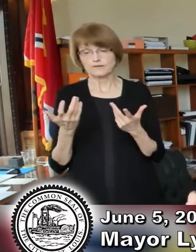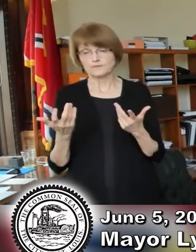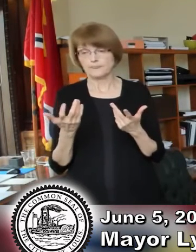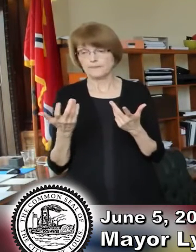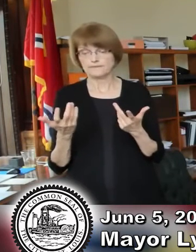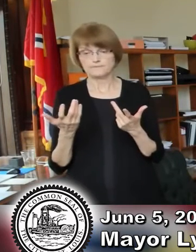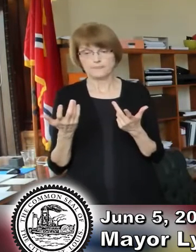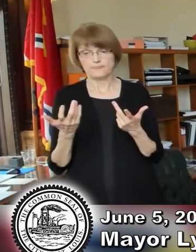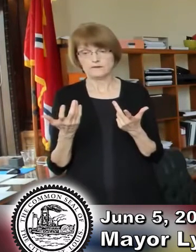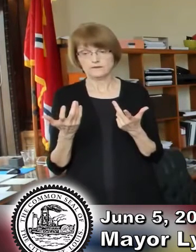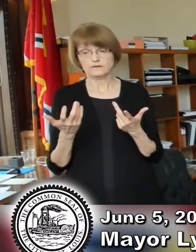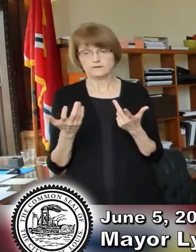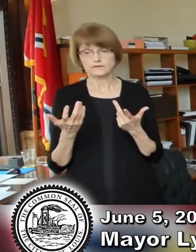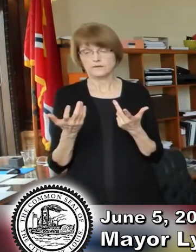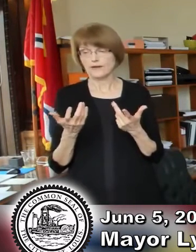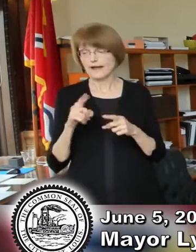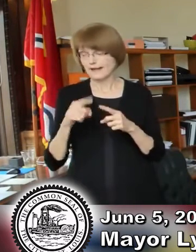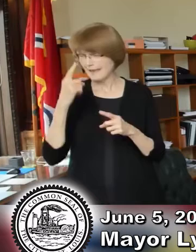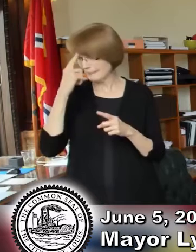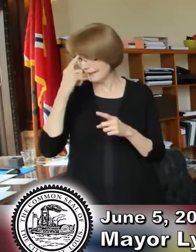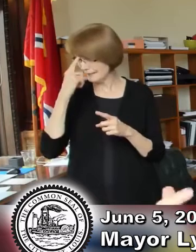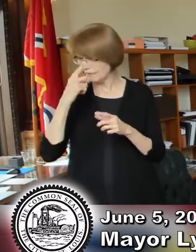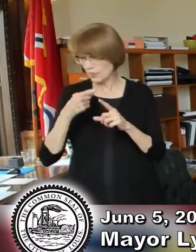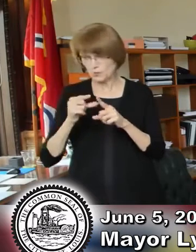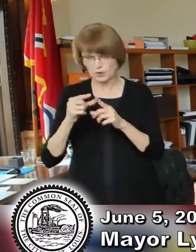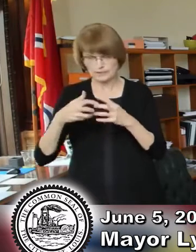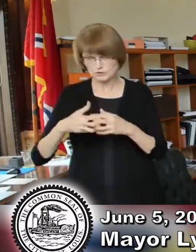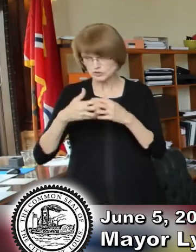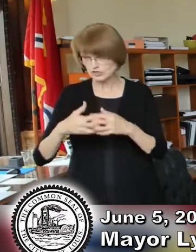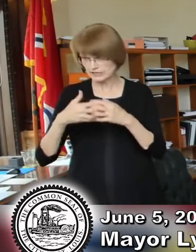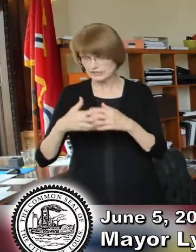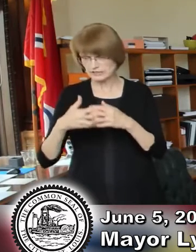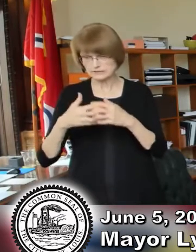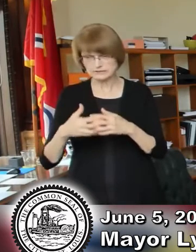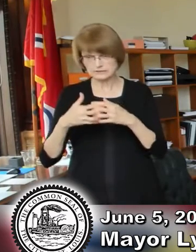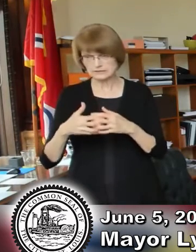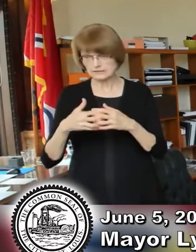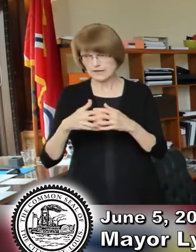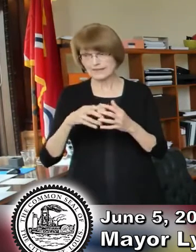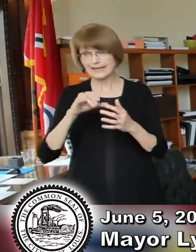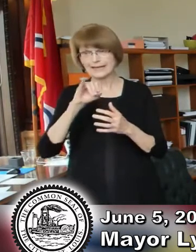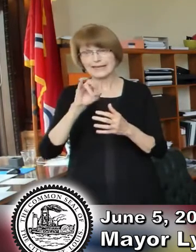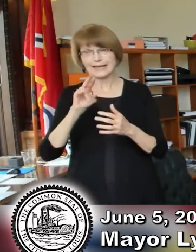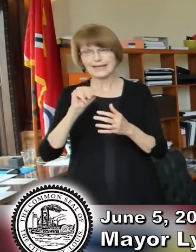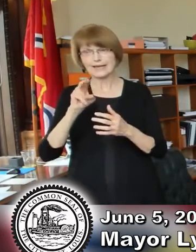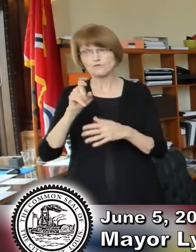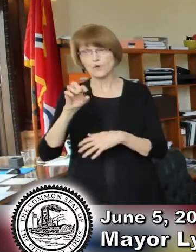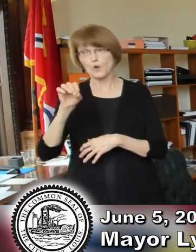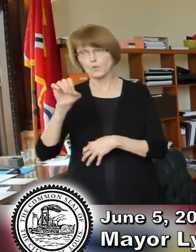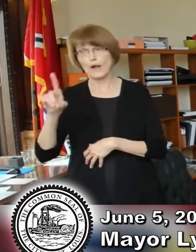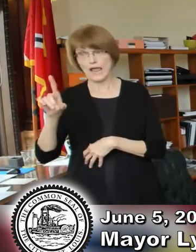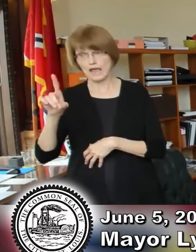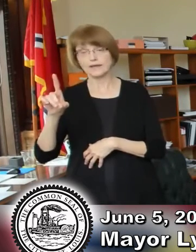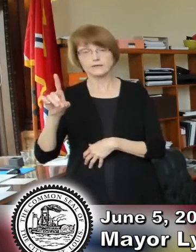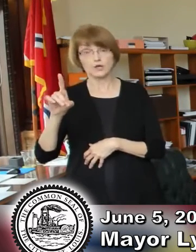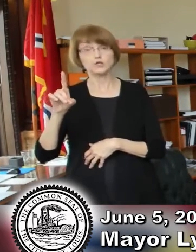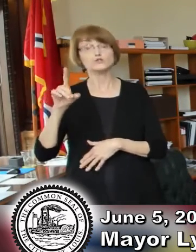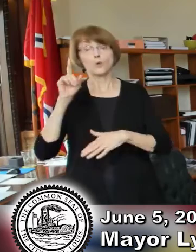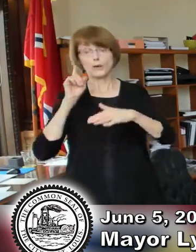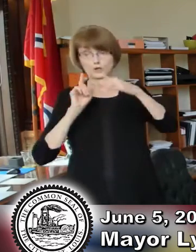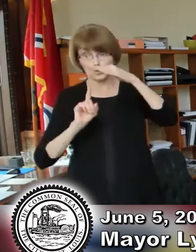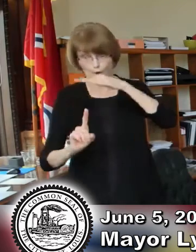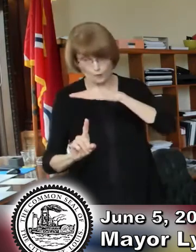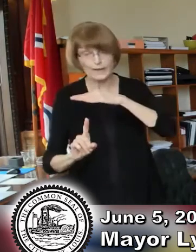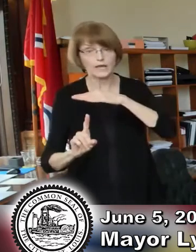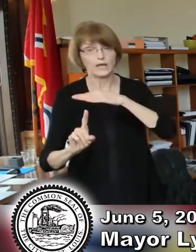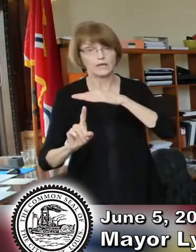thing that takes your temperature. I'm sorry, I can't think of the word of it. It takes your temperature. I believe it's infrared, so that folks that are going in are very easily,